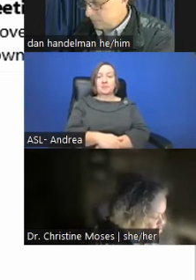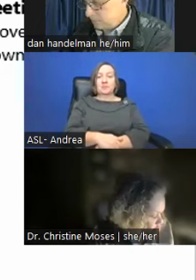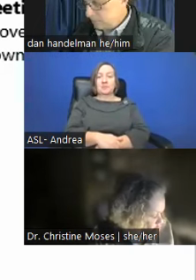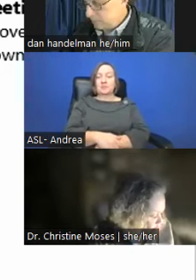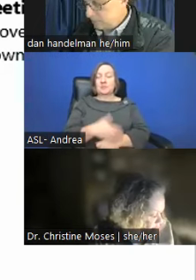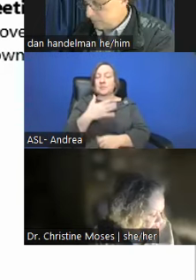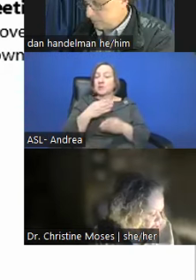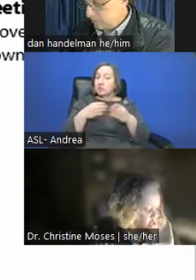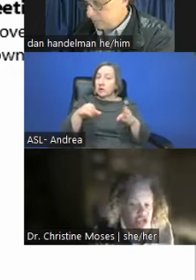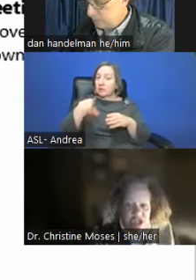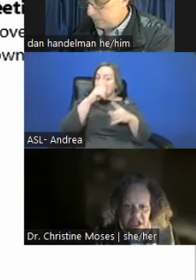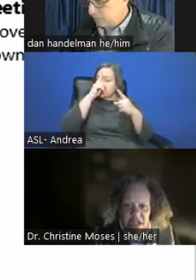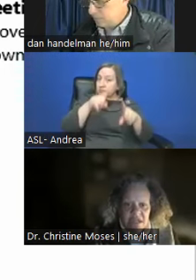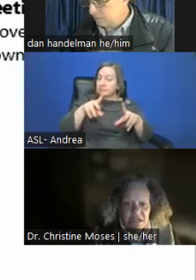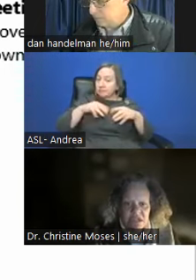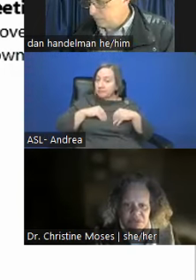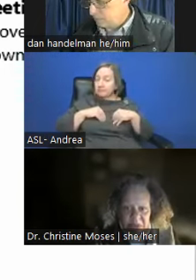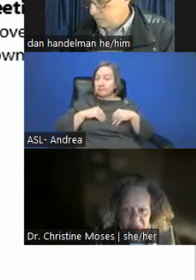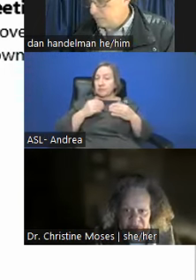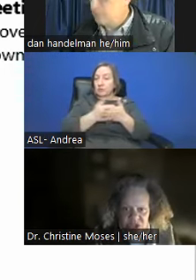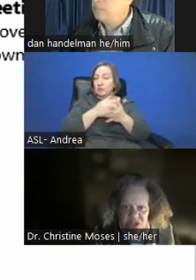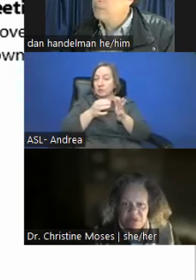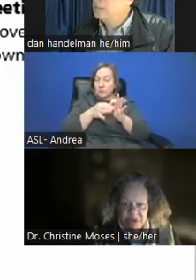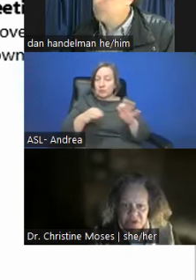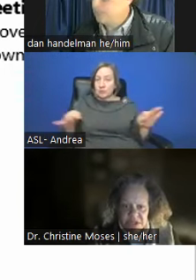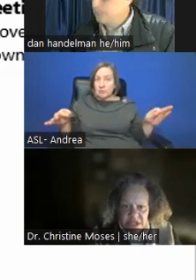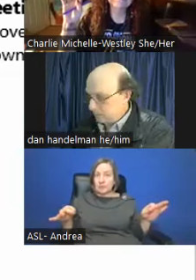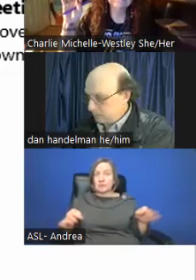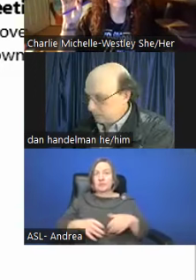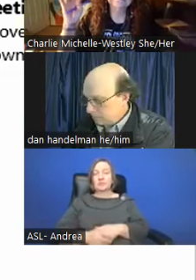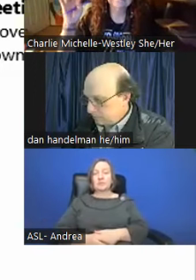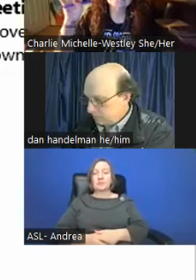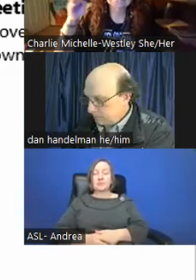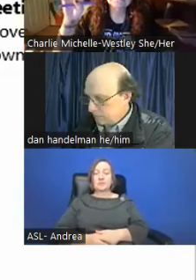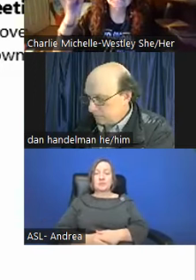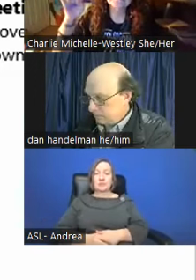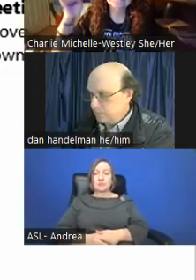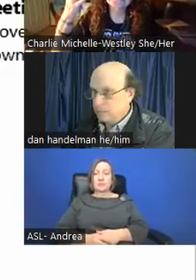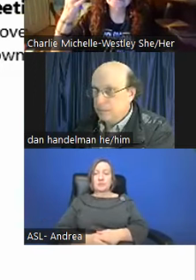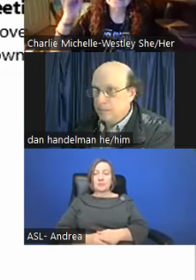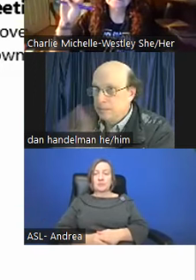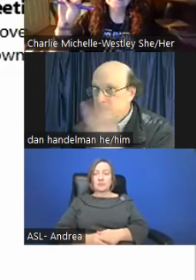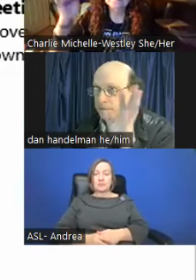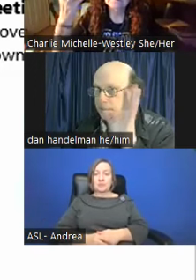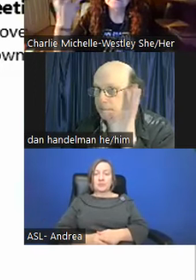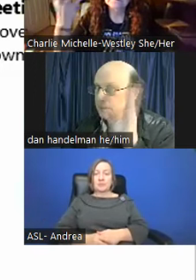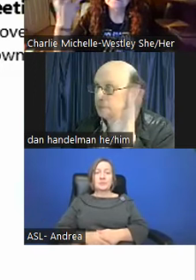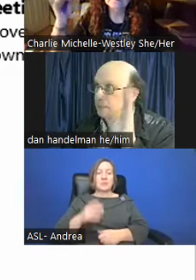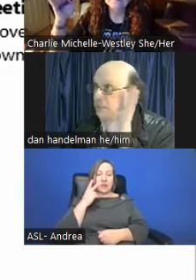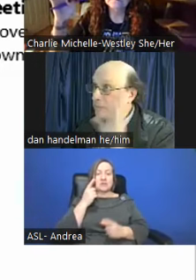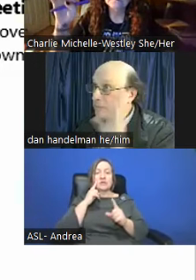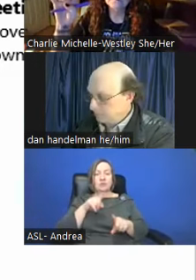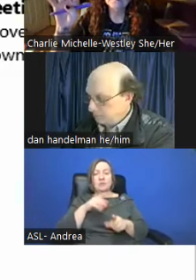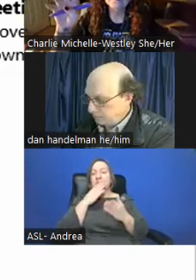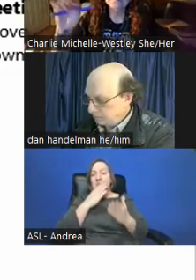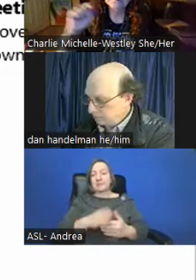Is there general agreement to changing the proposed language? I see agreement. Thank